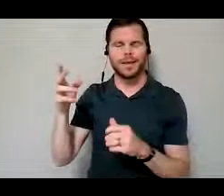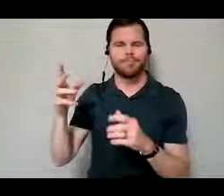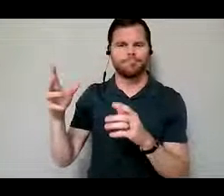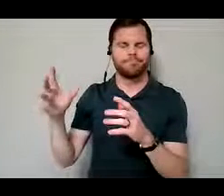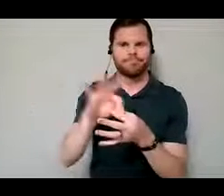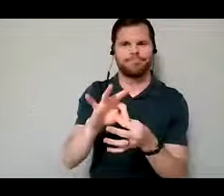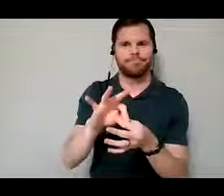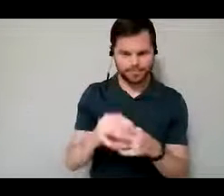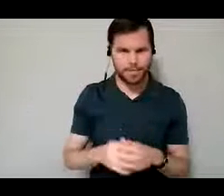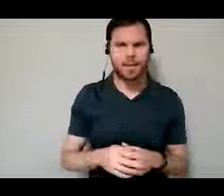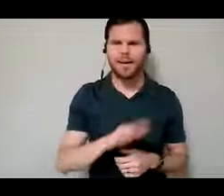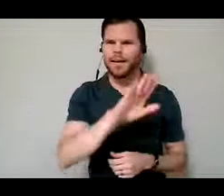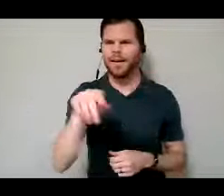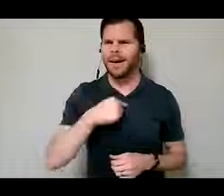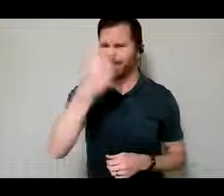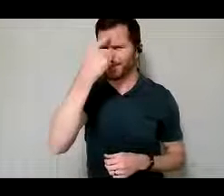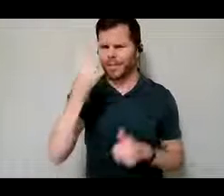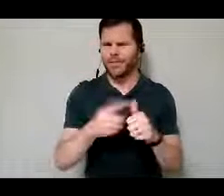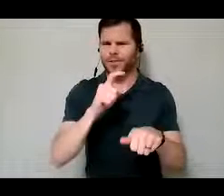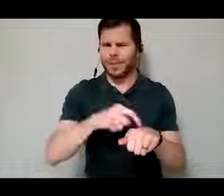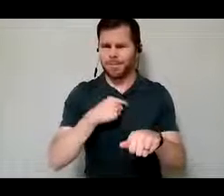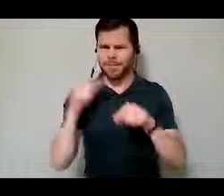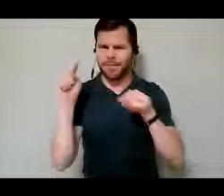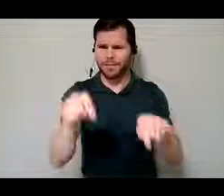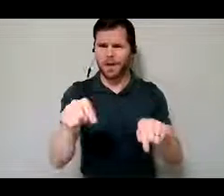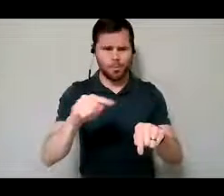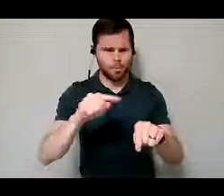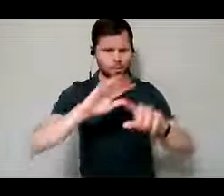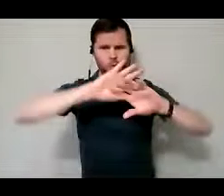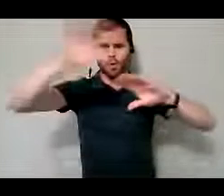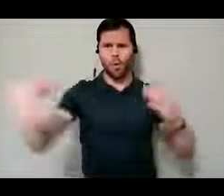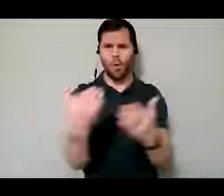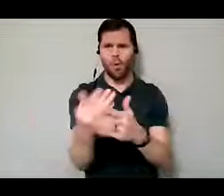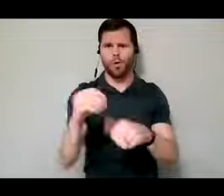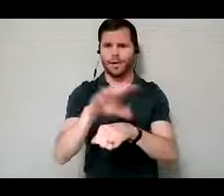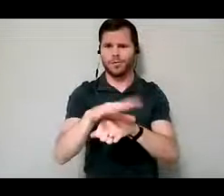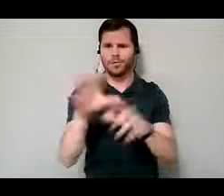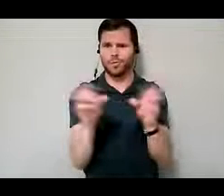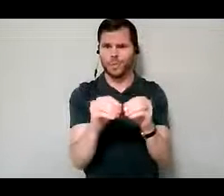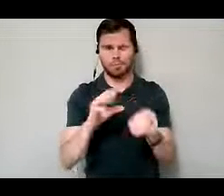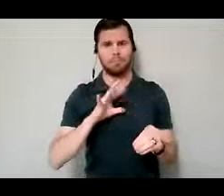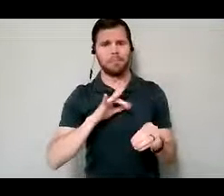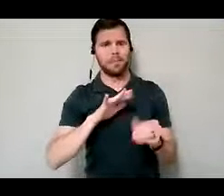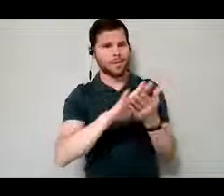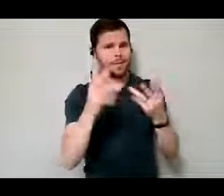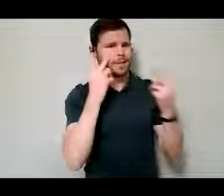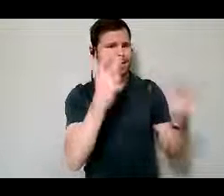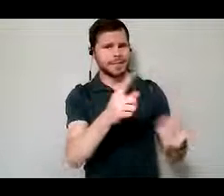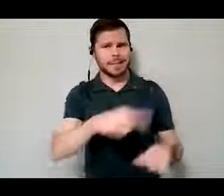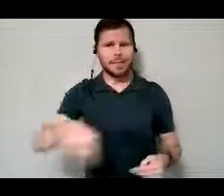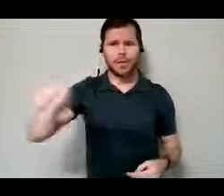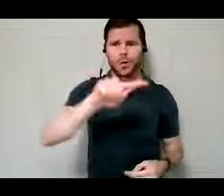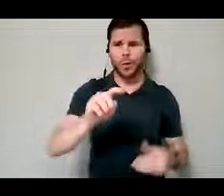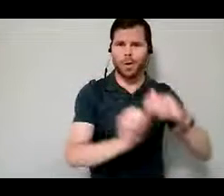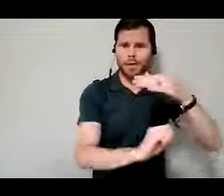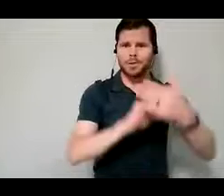time I've actually come to an all counselor meeting. So it's really nice to be able to see everybody and know that we have elementary, middle, and